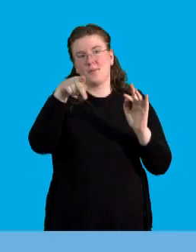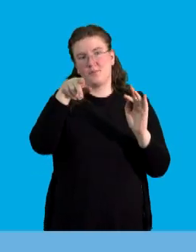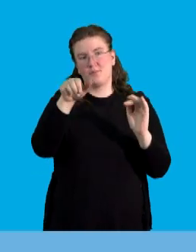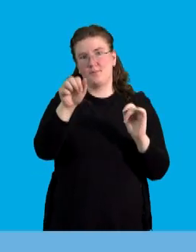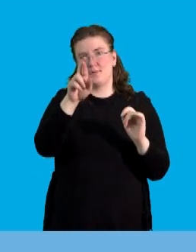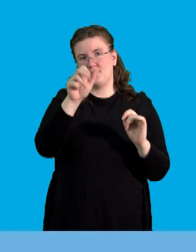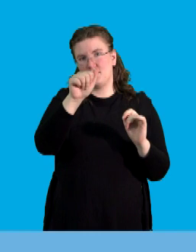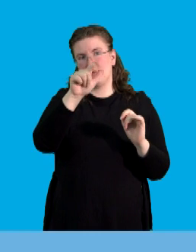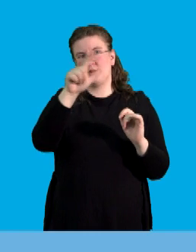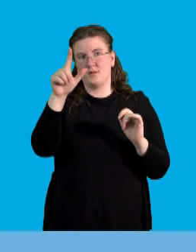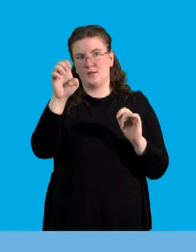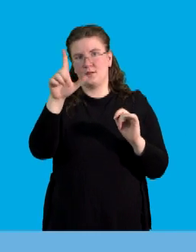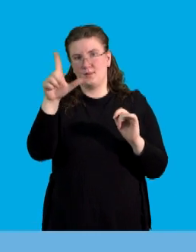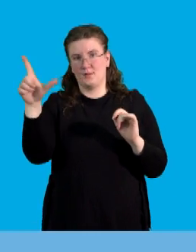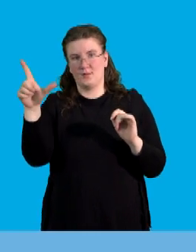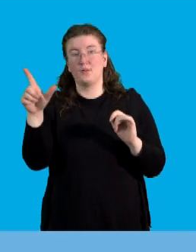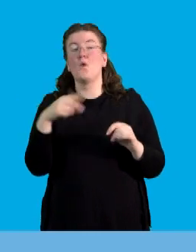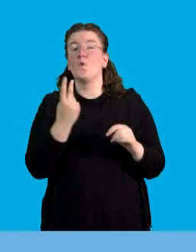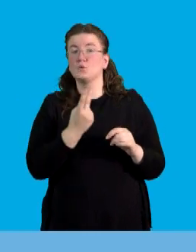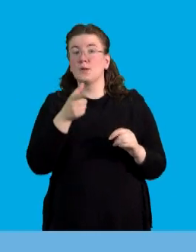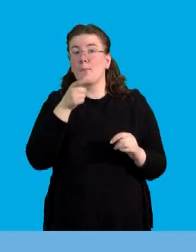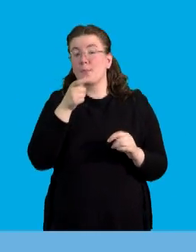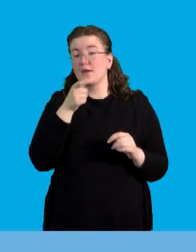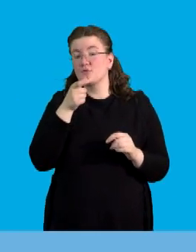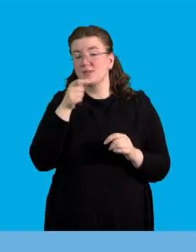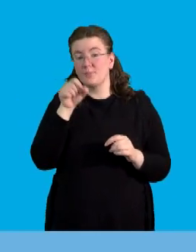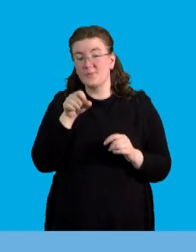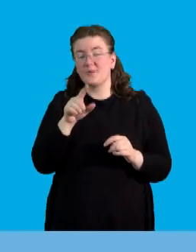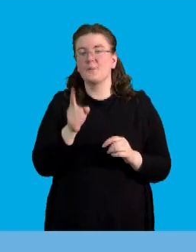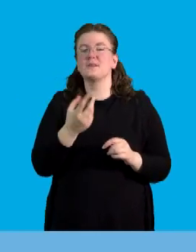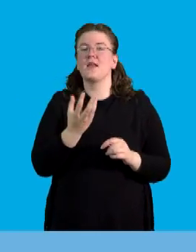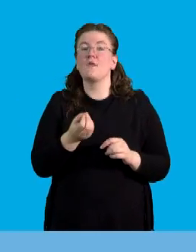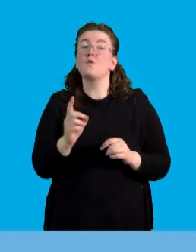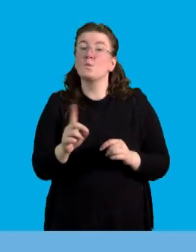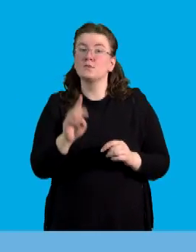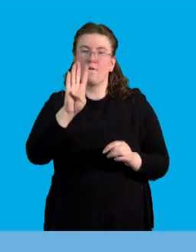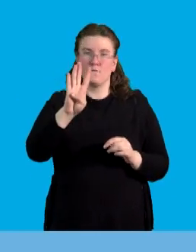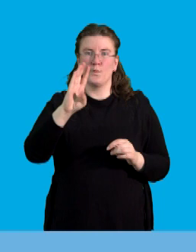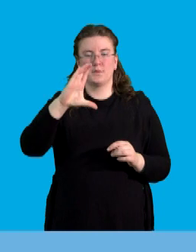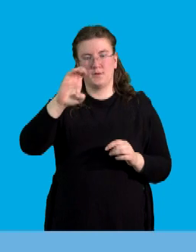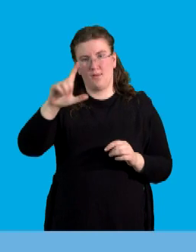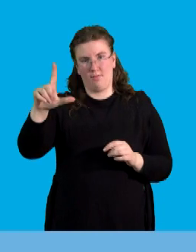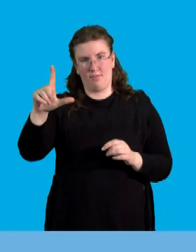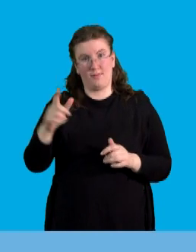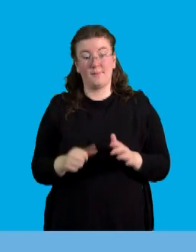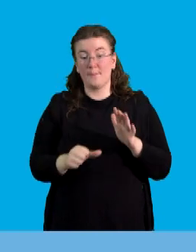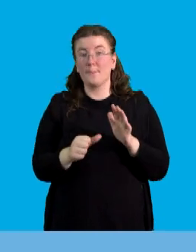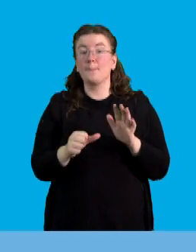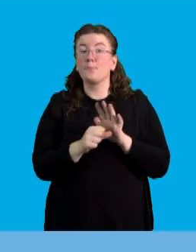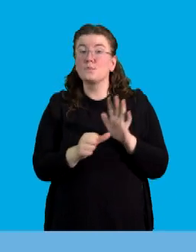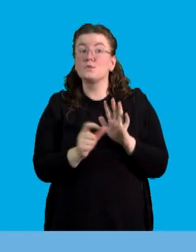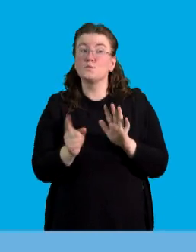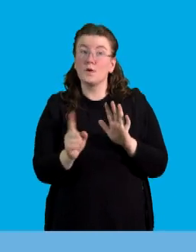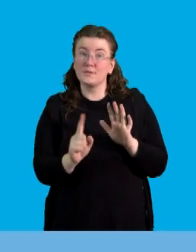battery that is consisting of 4 cells. Now, the main thing here is that the resistors